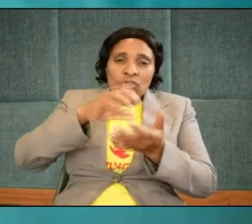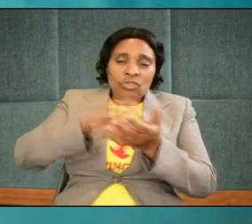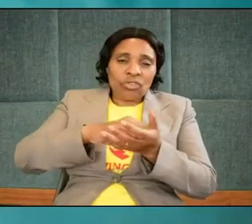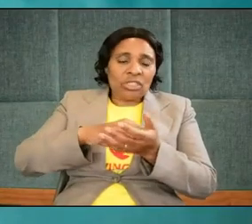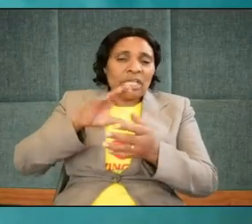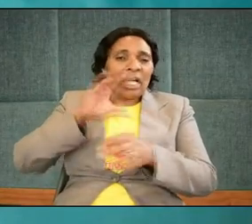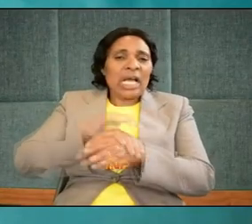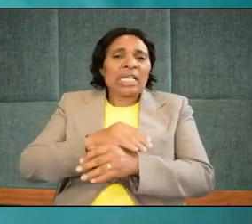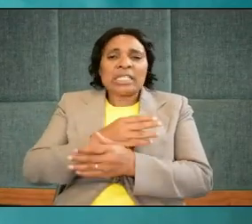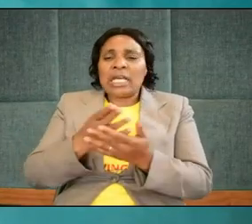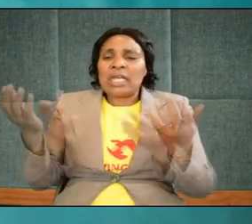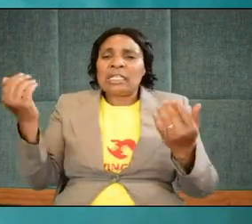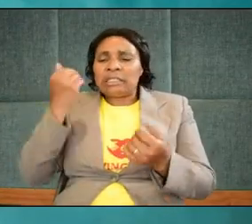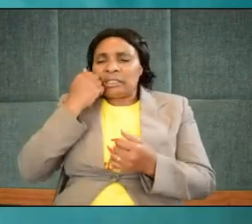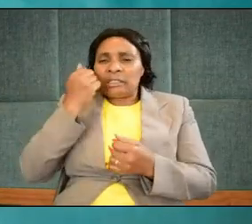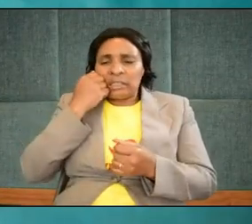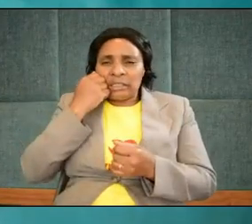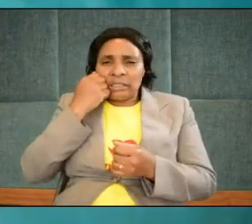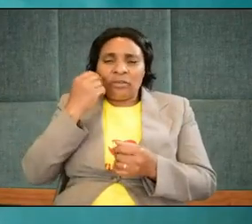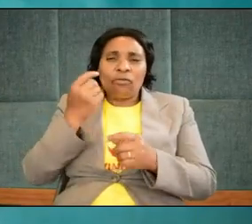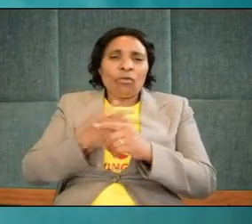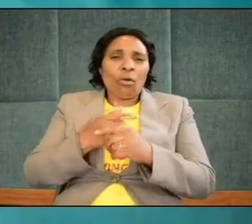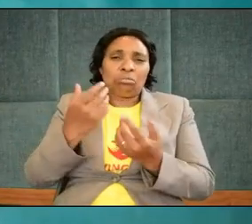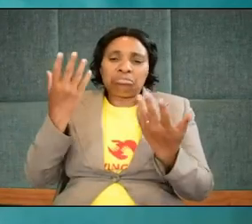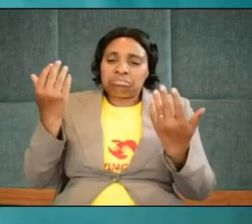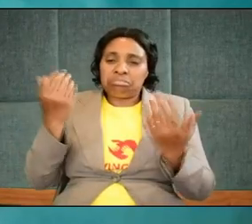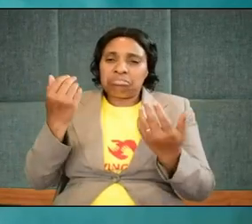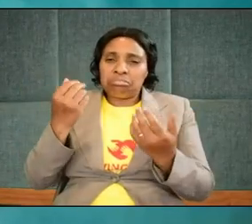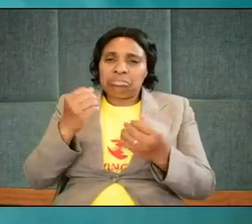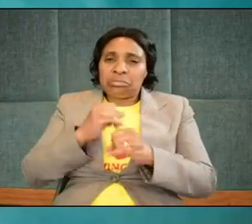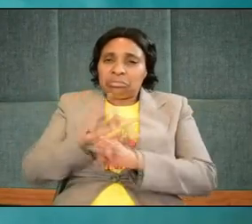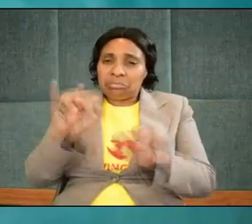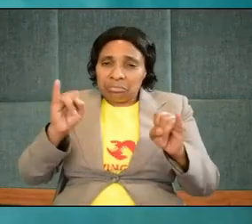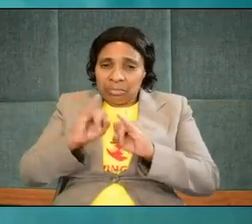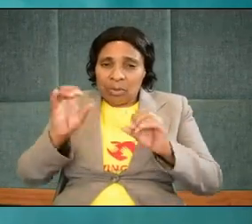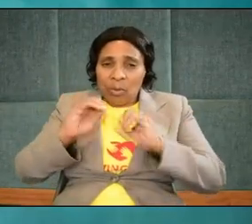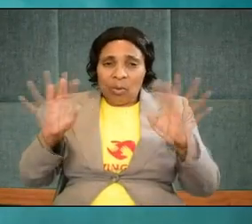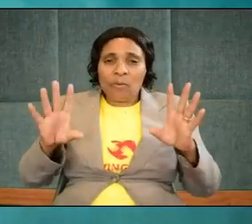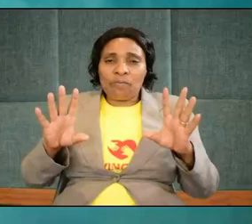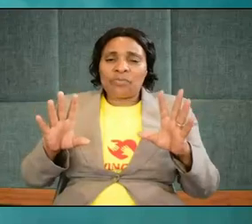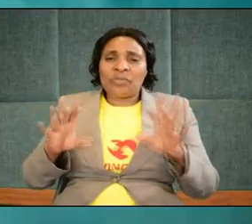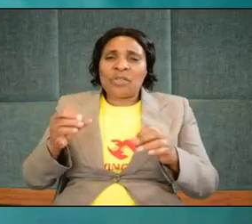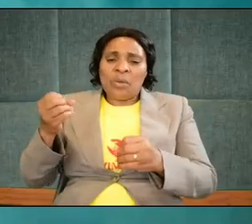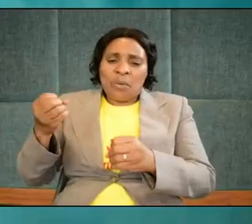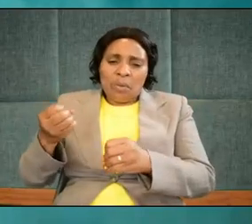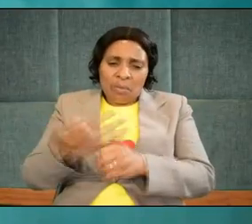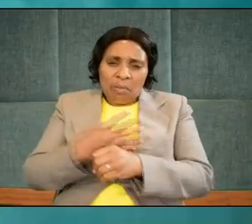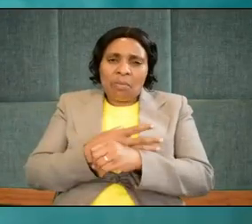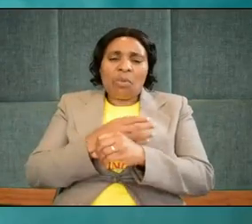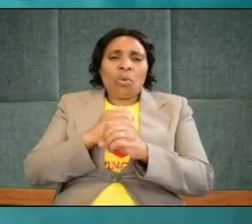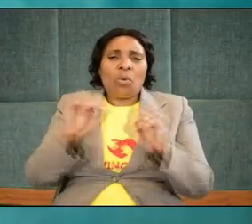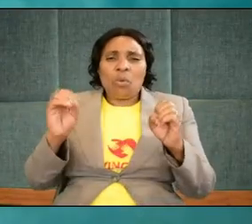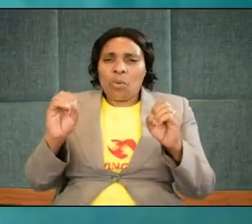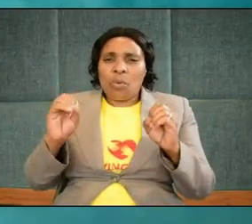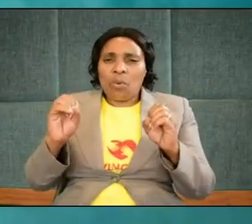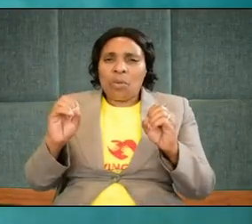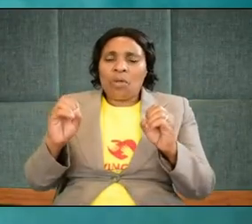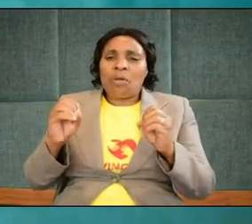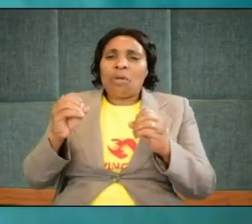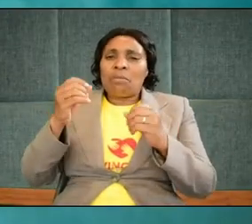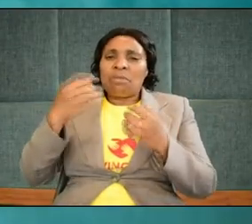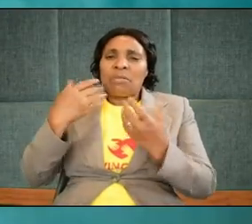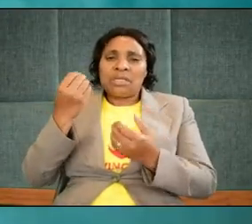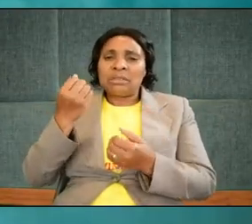any diseases that come from cleanliness. That is, there would be no cholera. There would be no typhoid. And even when we come to the very law of